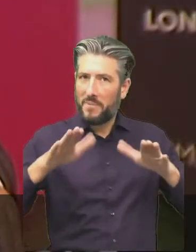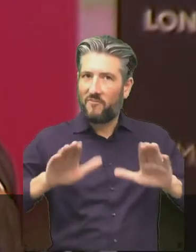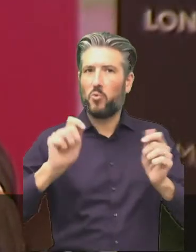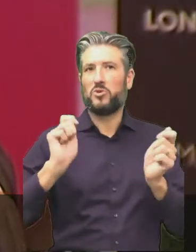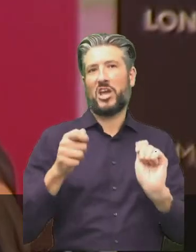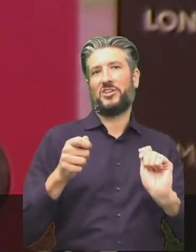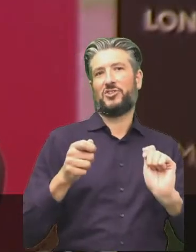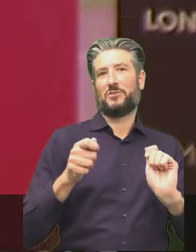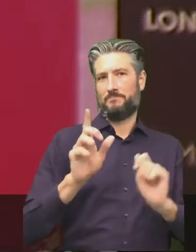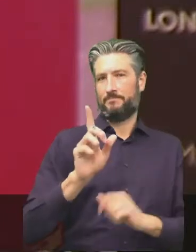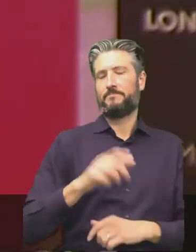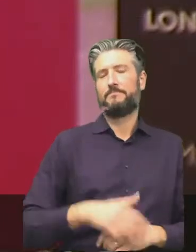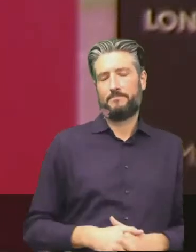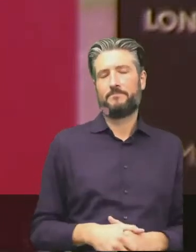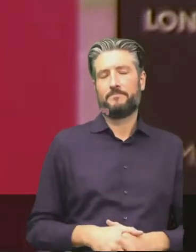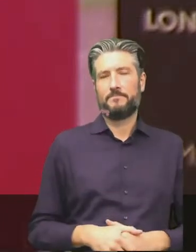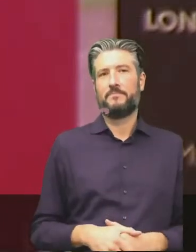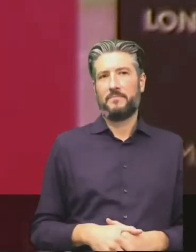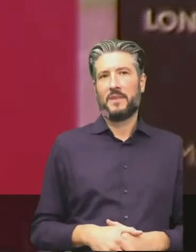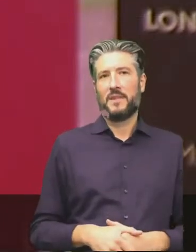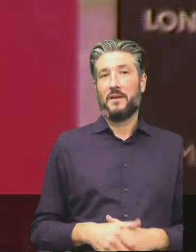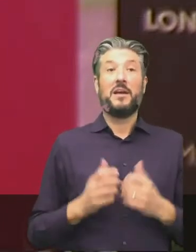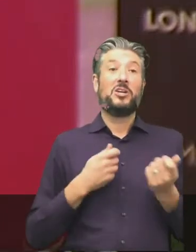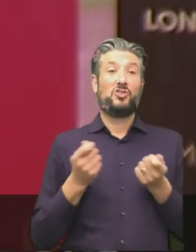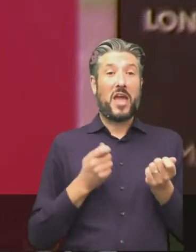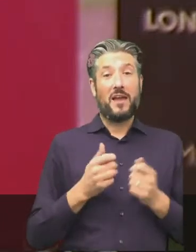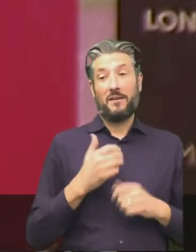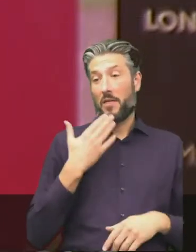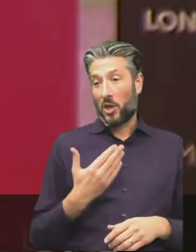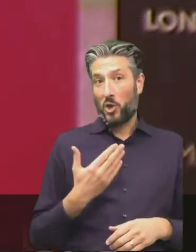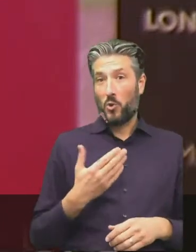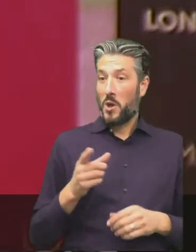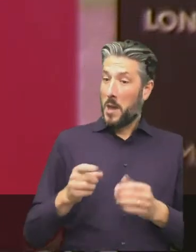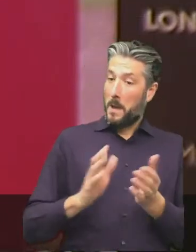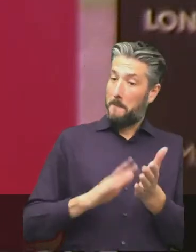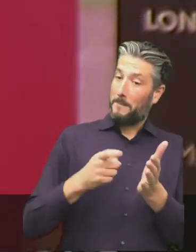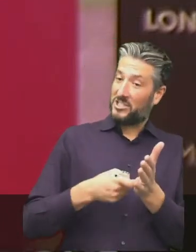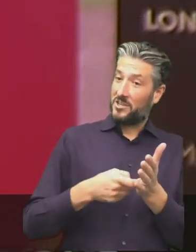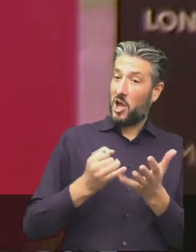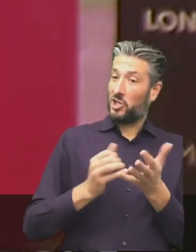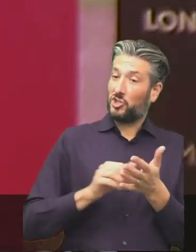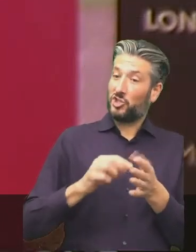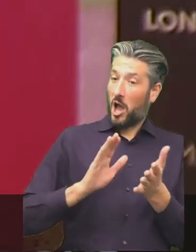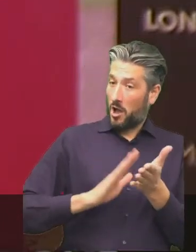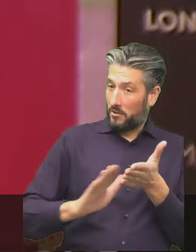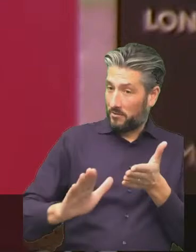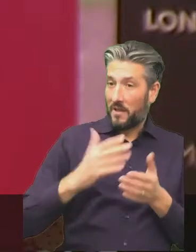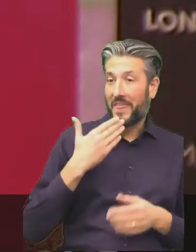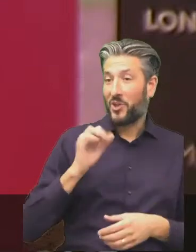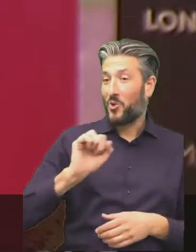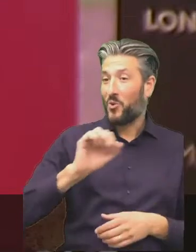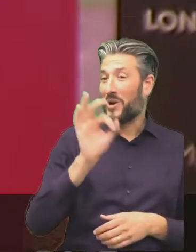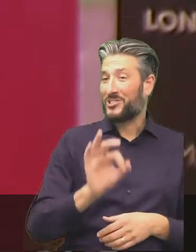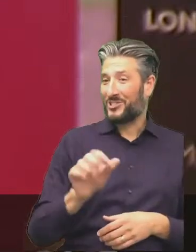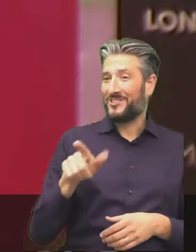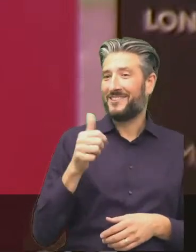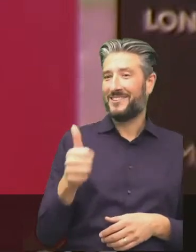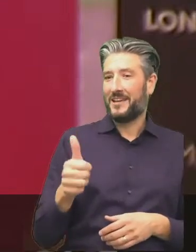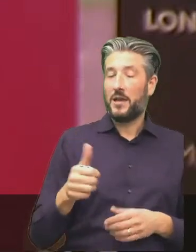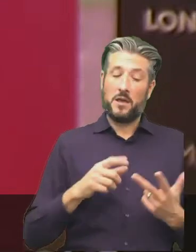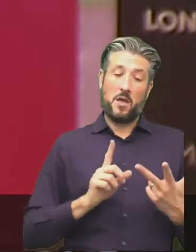Thank you. Thank you, Mr. Shah, for your question. We now move on to the third